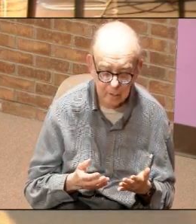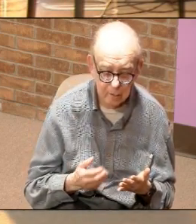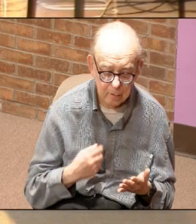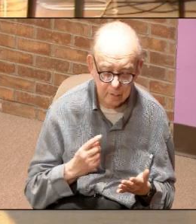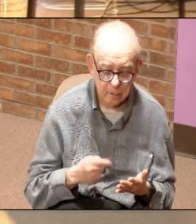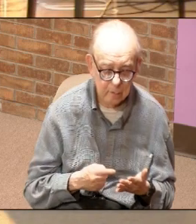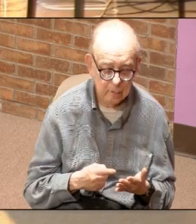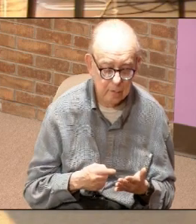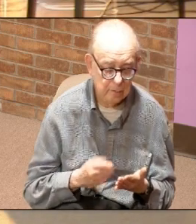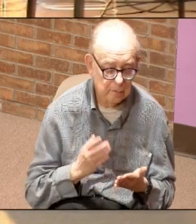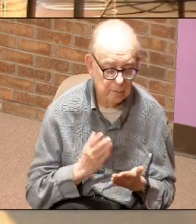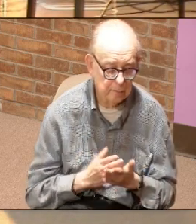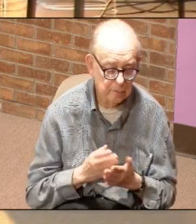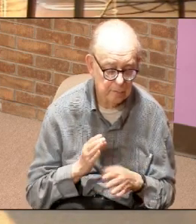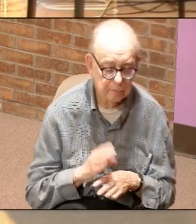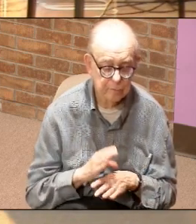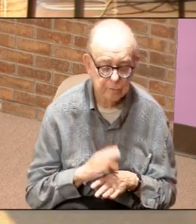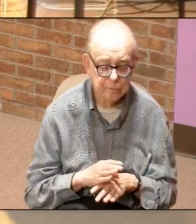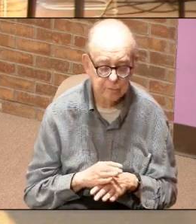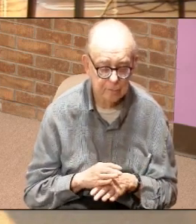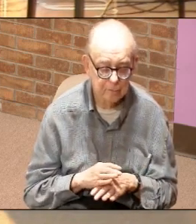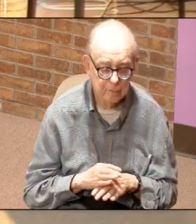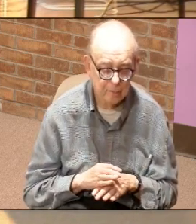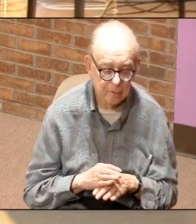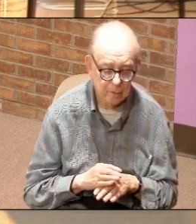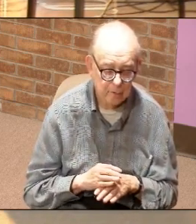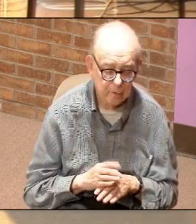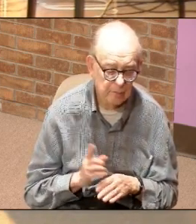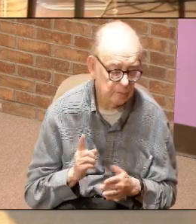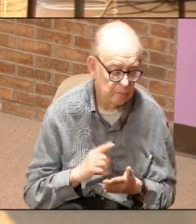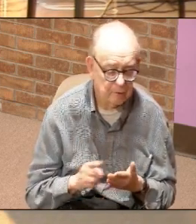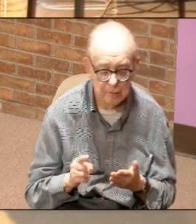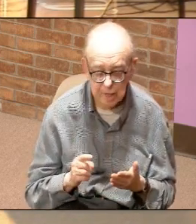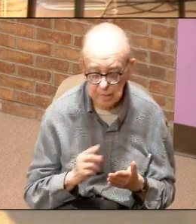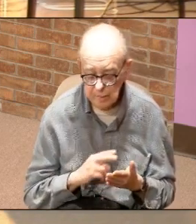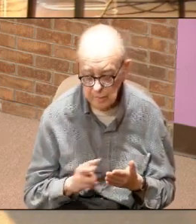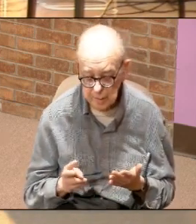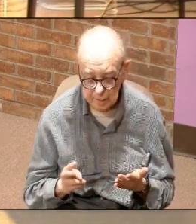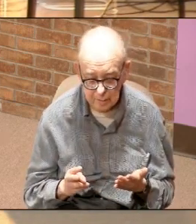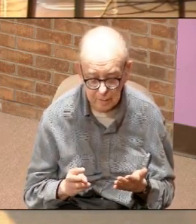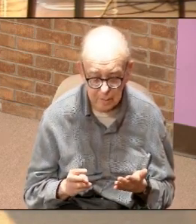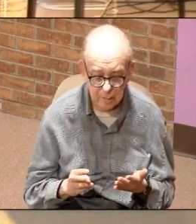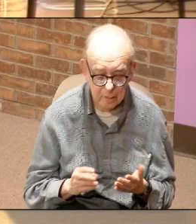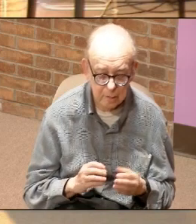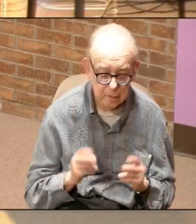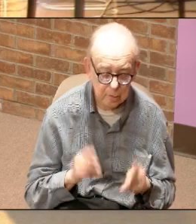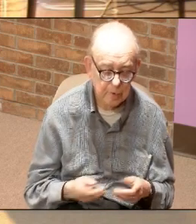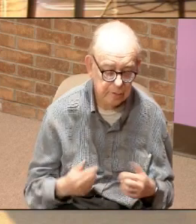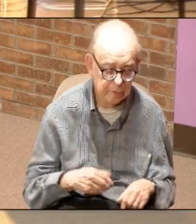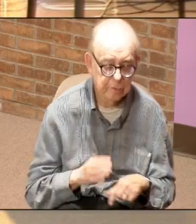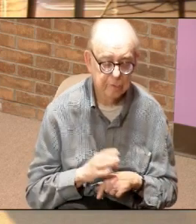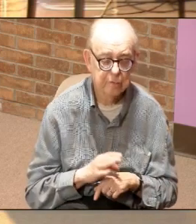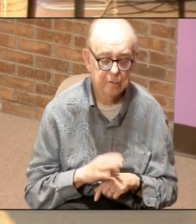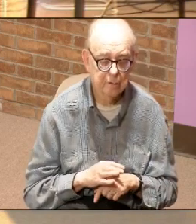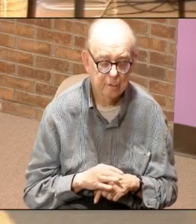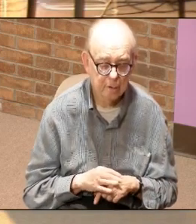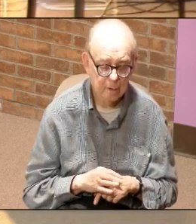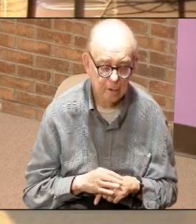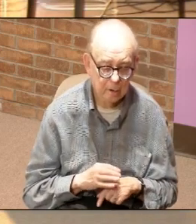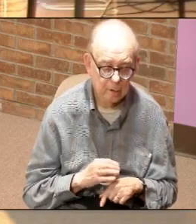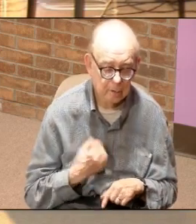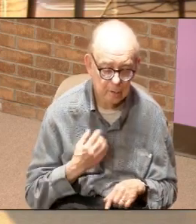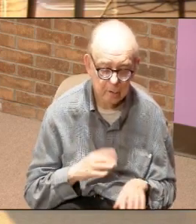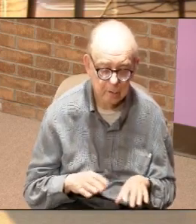We shut down church for, a week or so. We and nobody was here. We